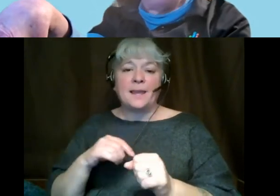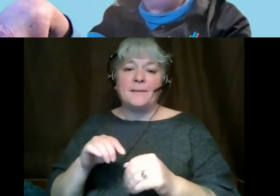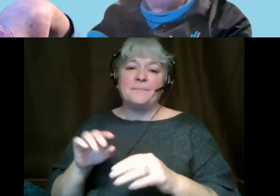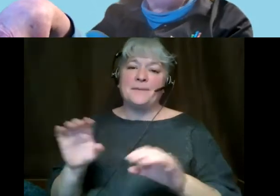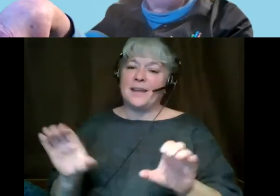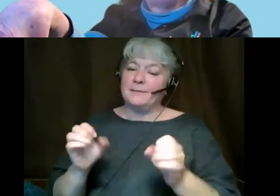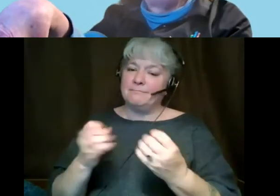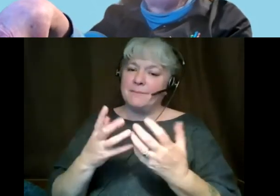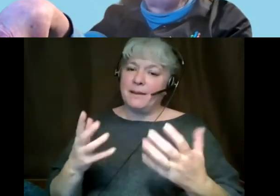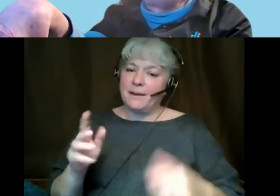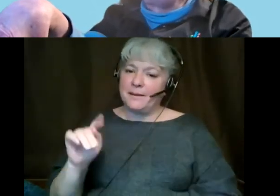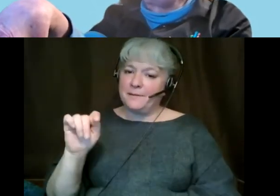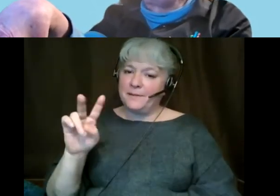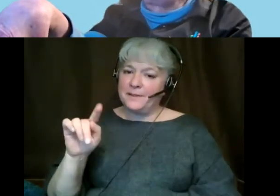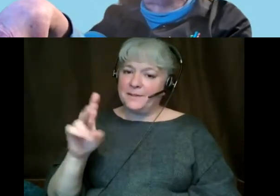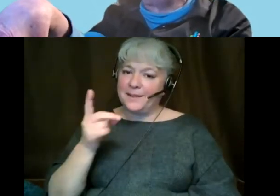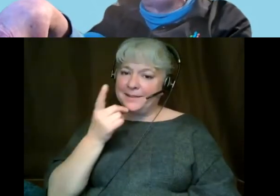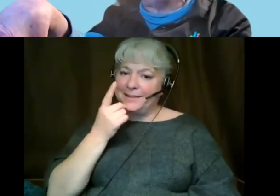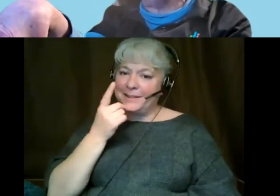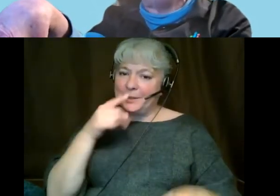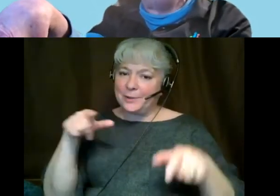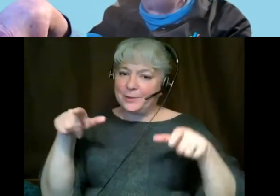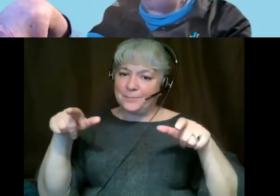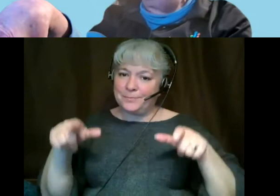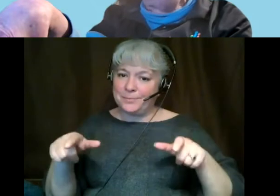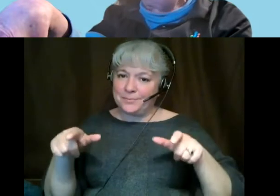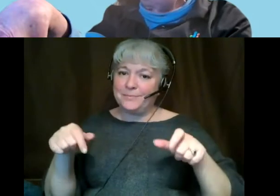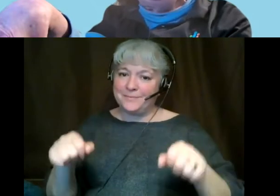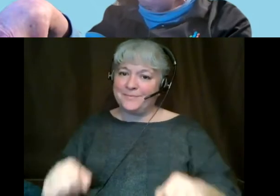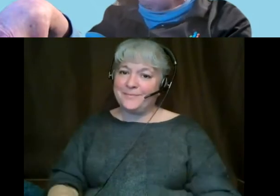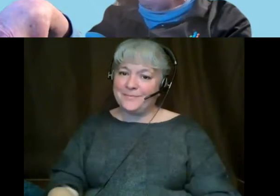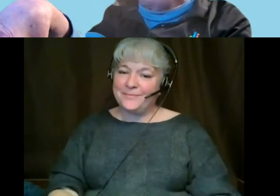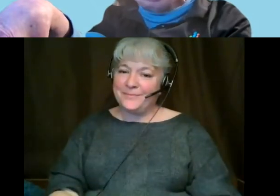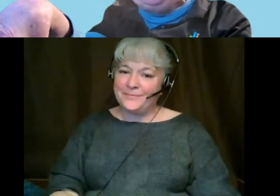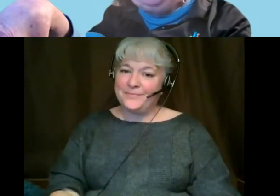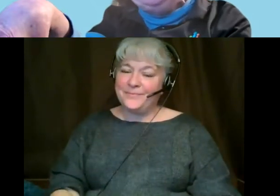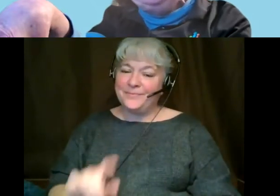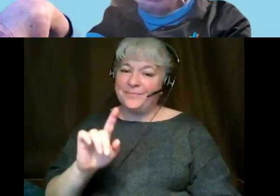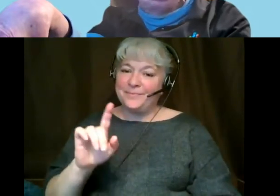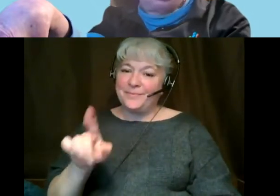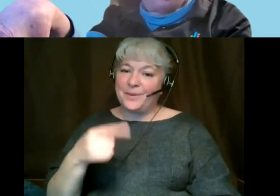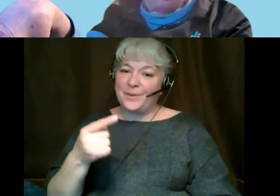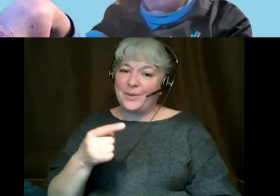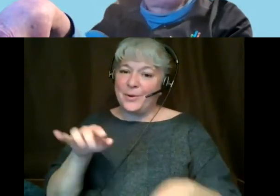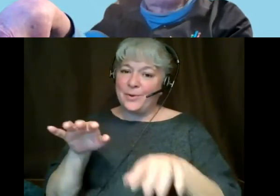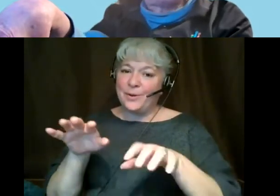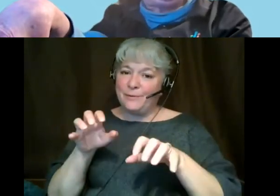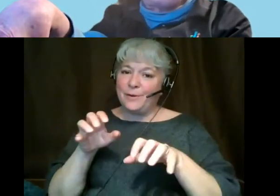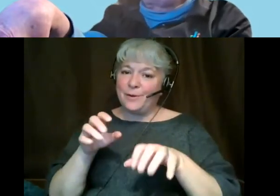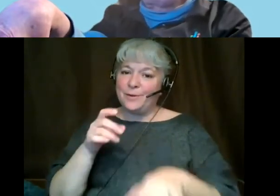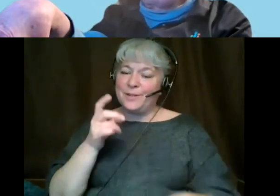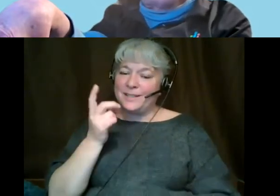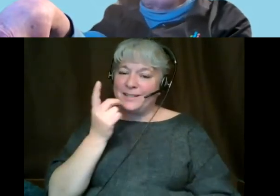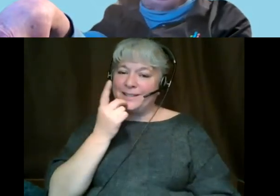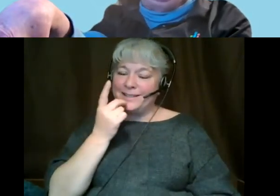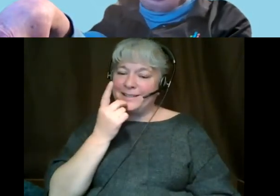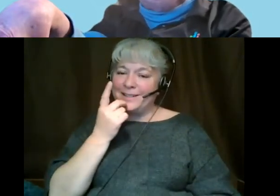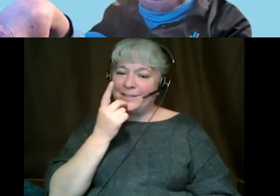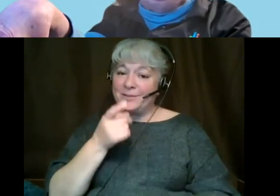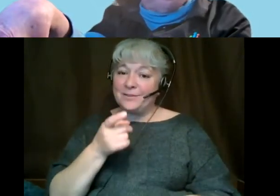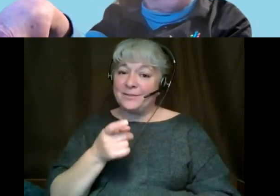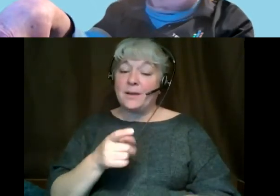lot. And in order to cook frozen dinners, you had to use